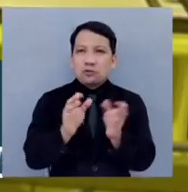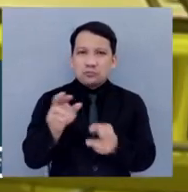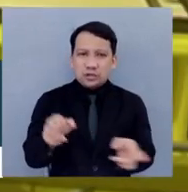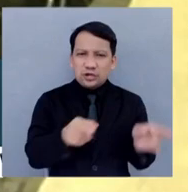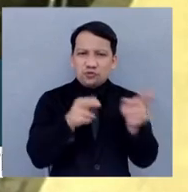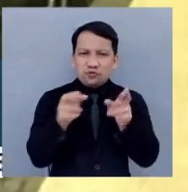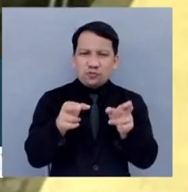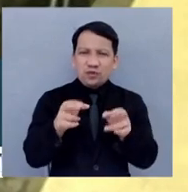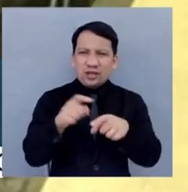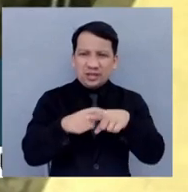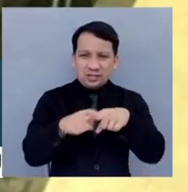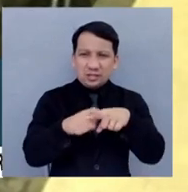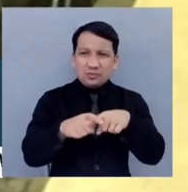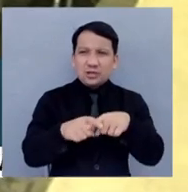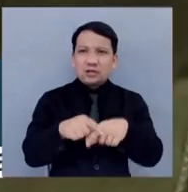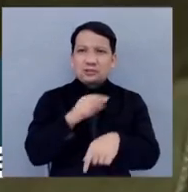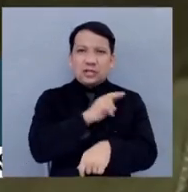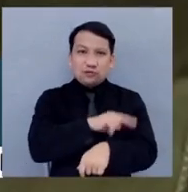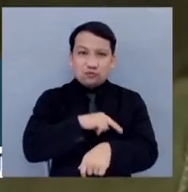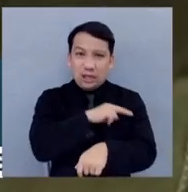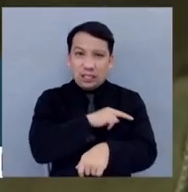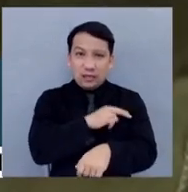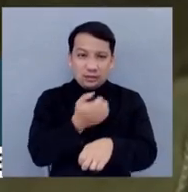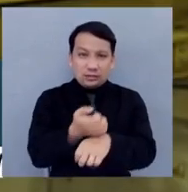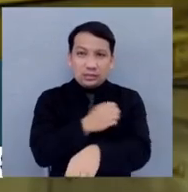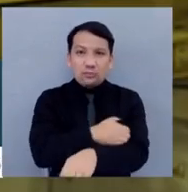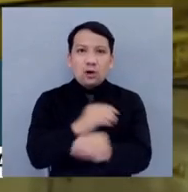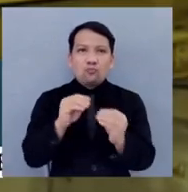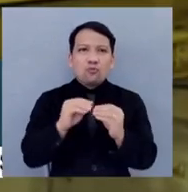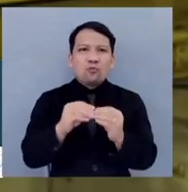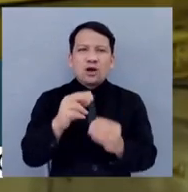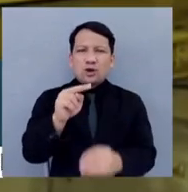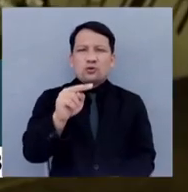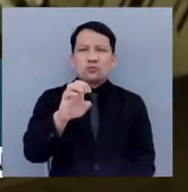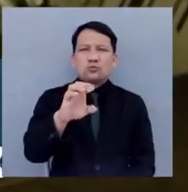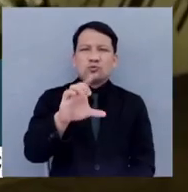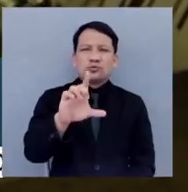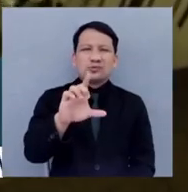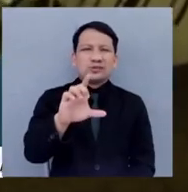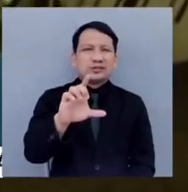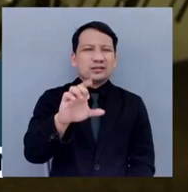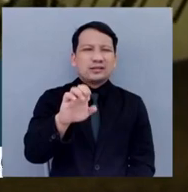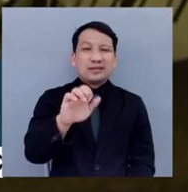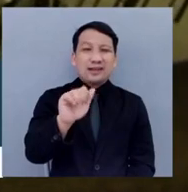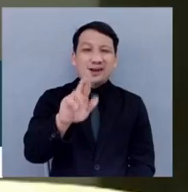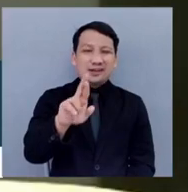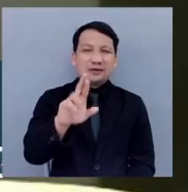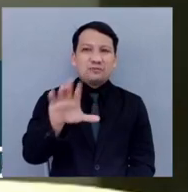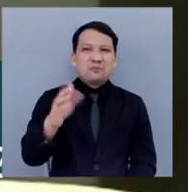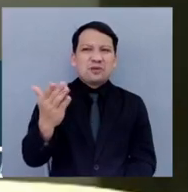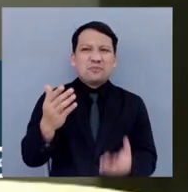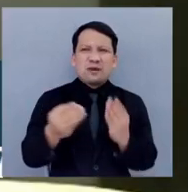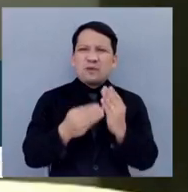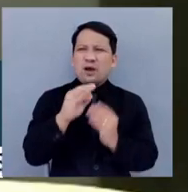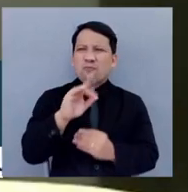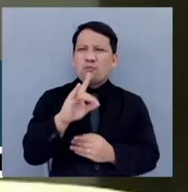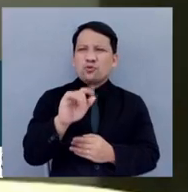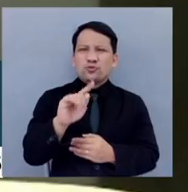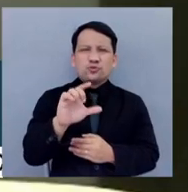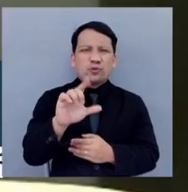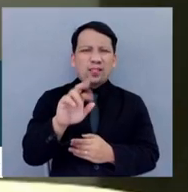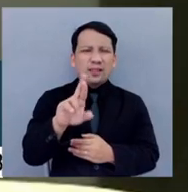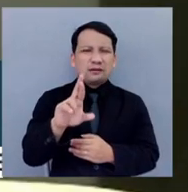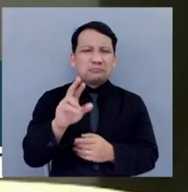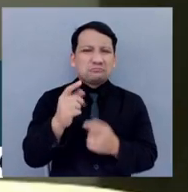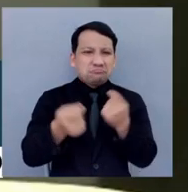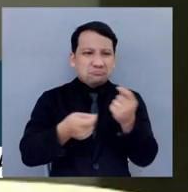says the Philippines is open to try using nuclear power, particularly the modular type. We will attend to them